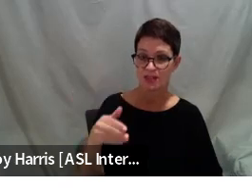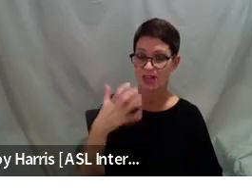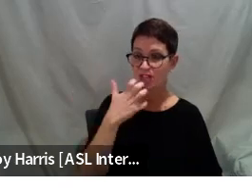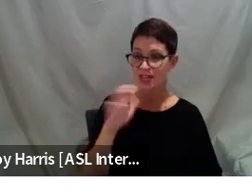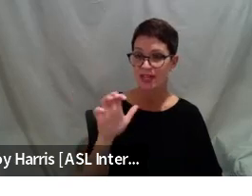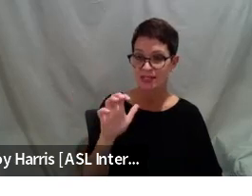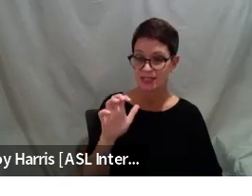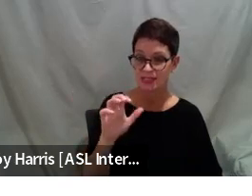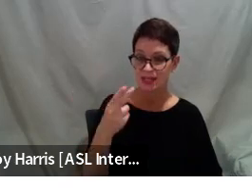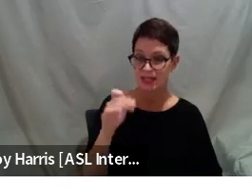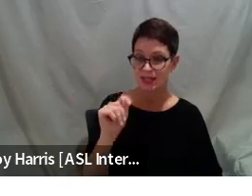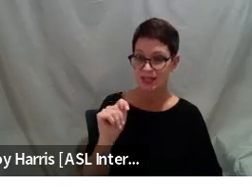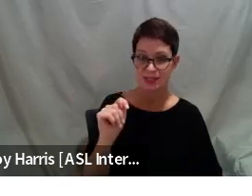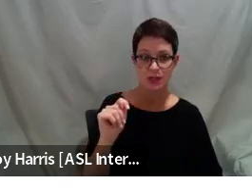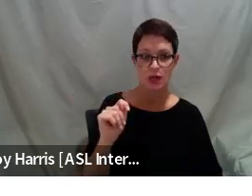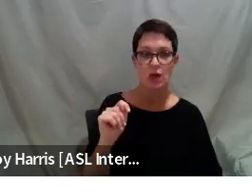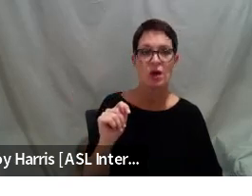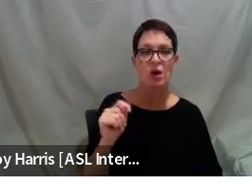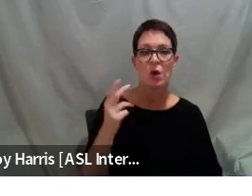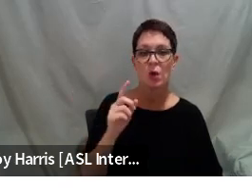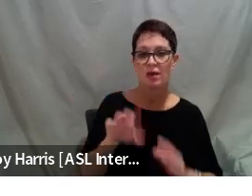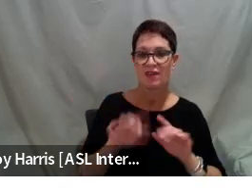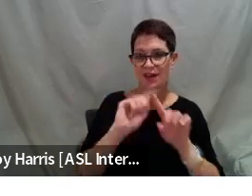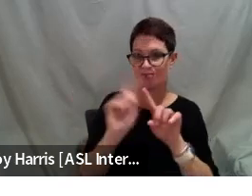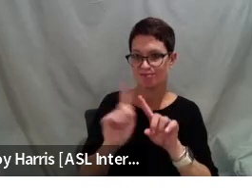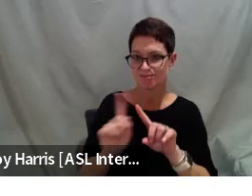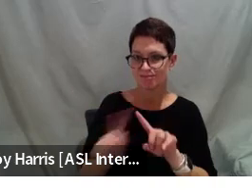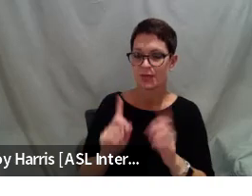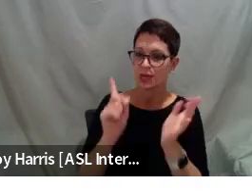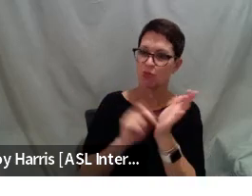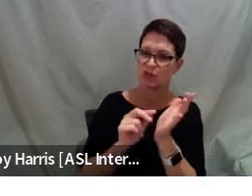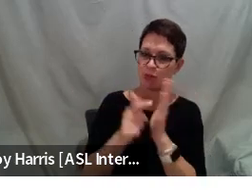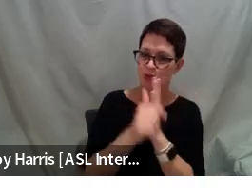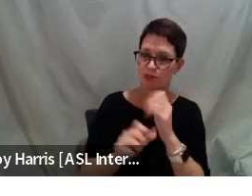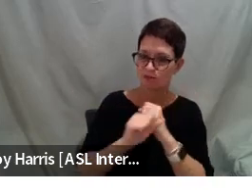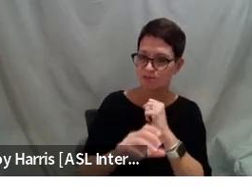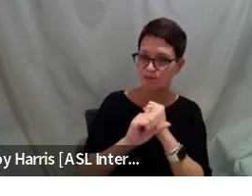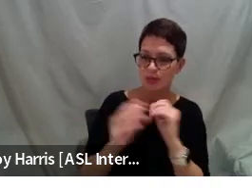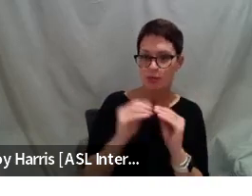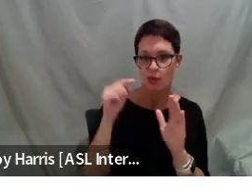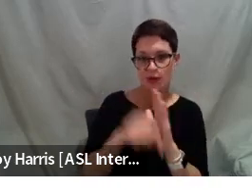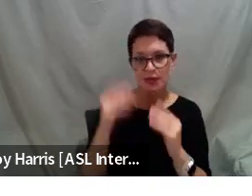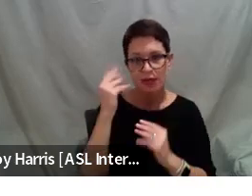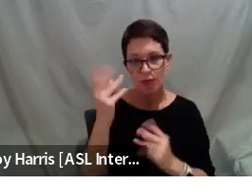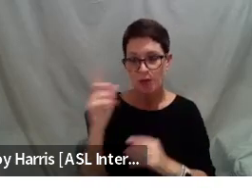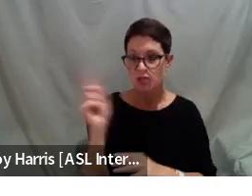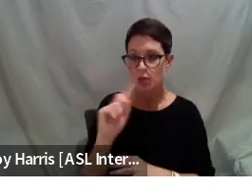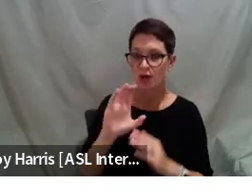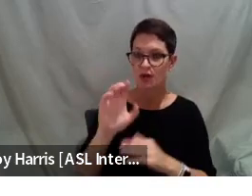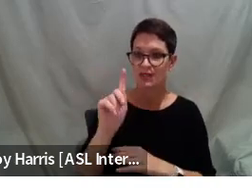phila.gov/heat, where you can find a number of different printables and more information on